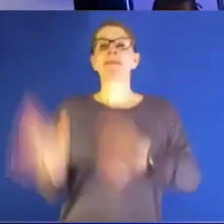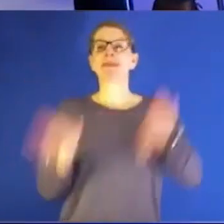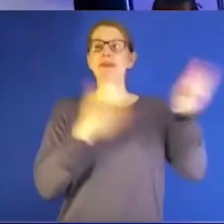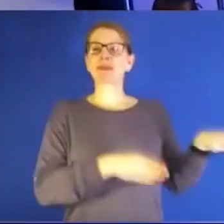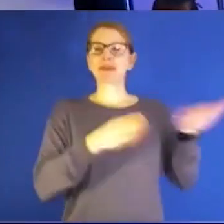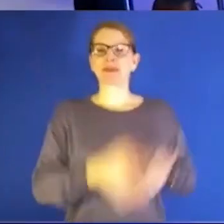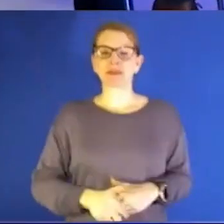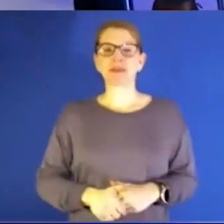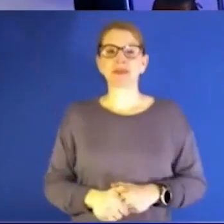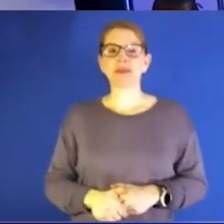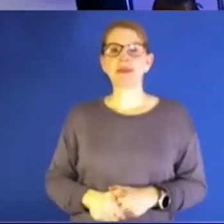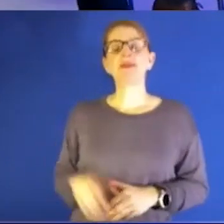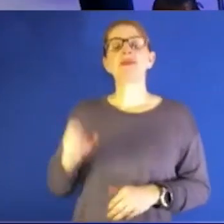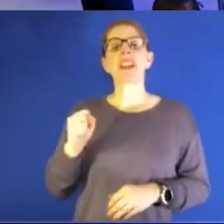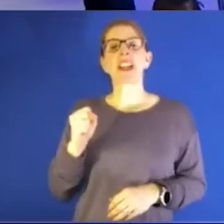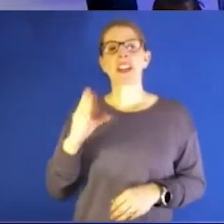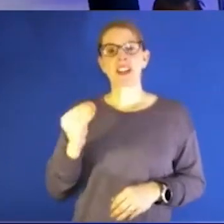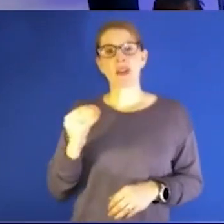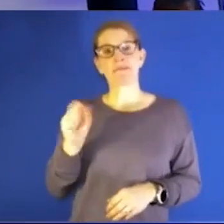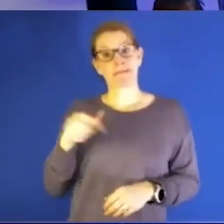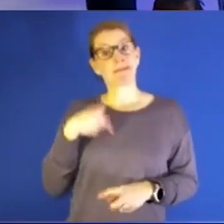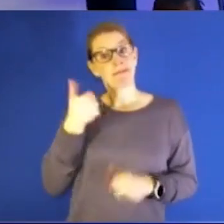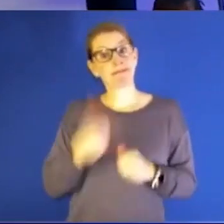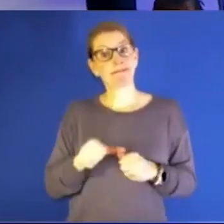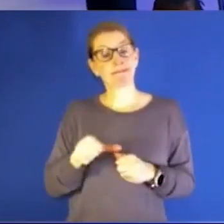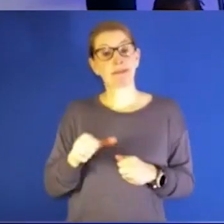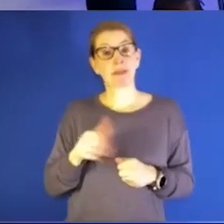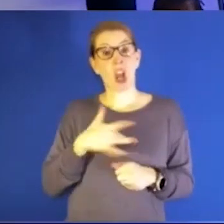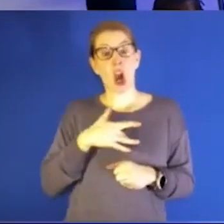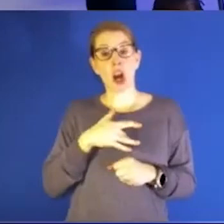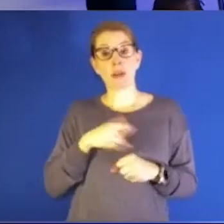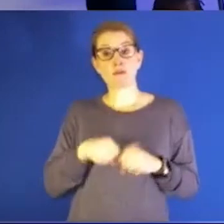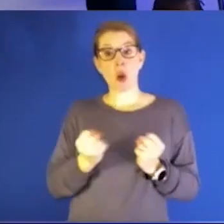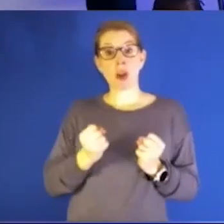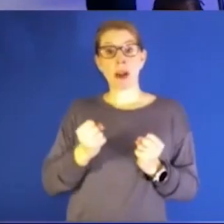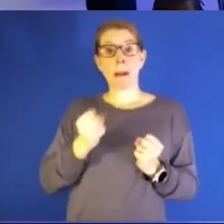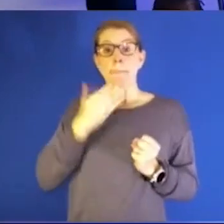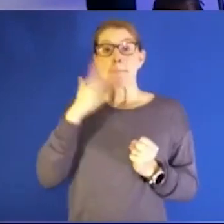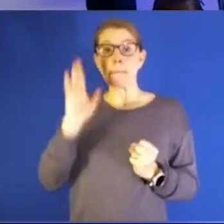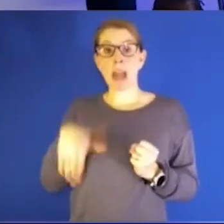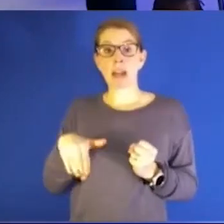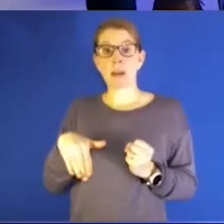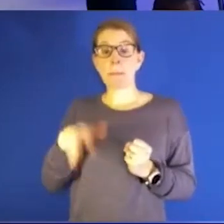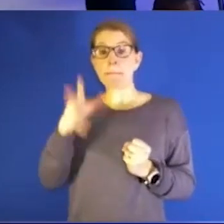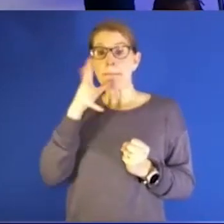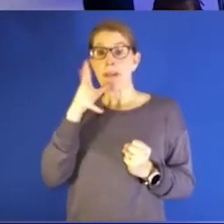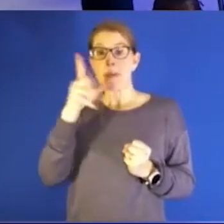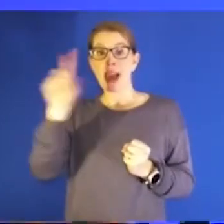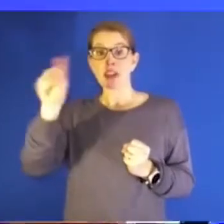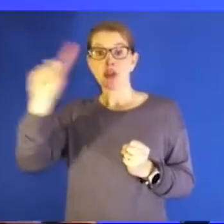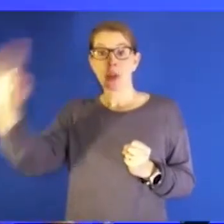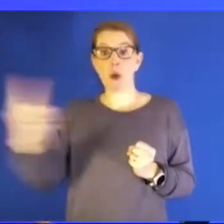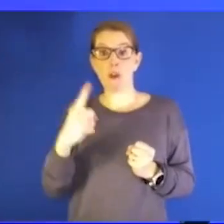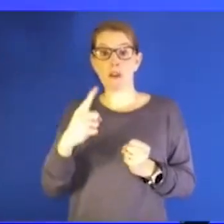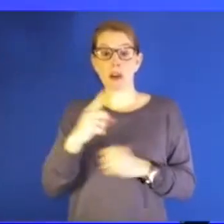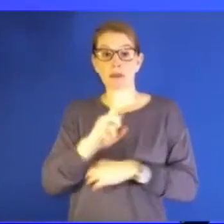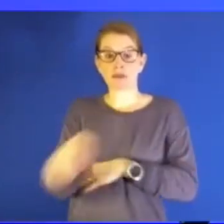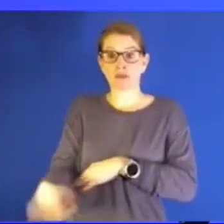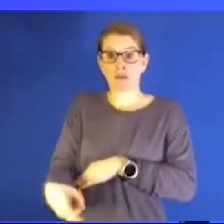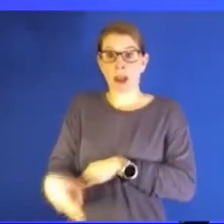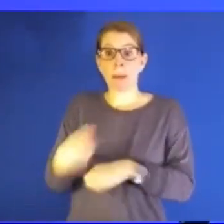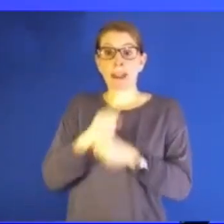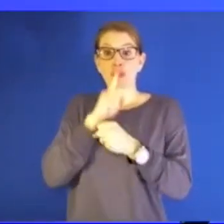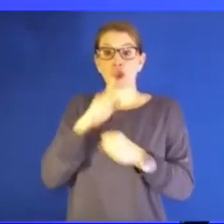So yes, I do remember. No, I had my heart broken so bad, my mom had to come over in the middle of the night and make sure I was still alive. So I get it; it's a real thing.